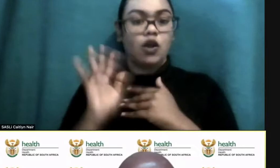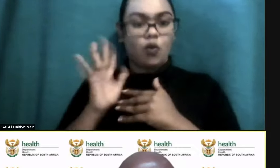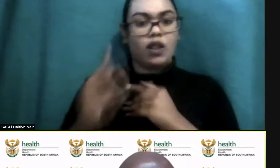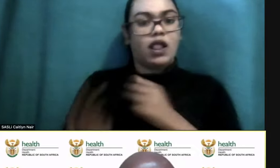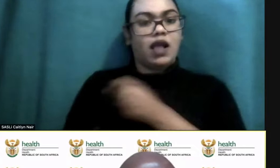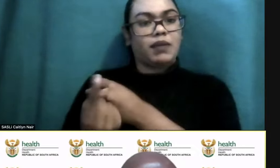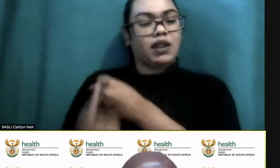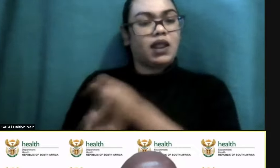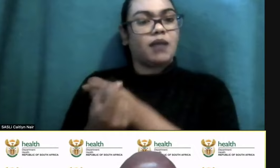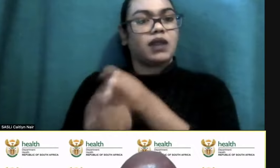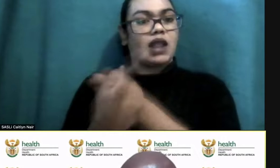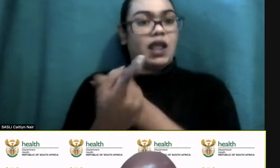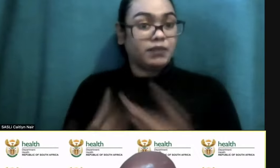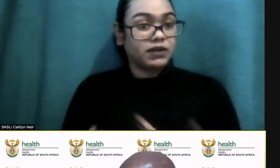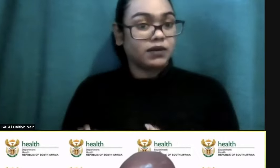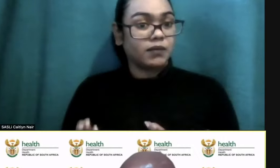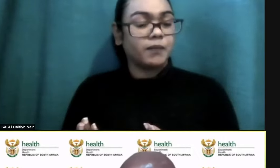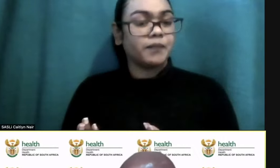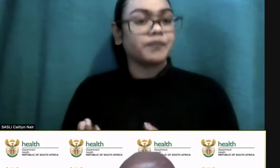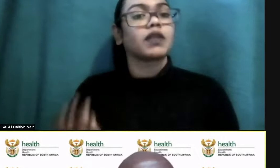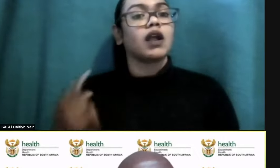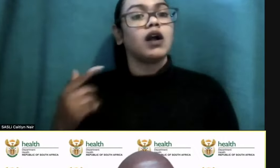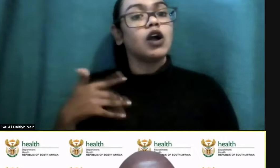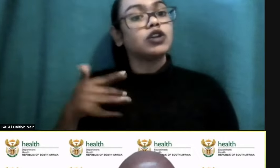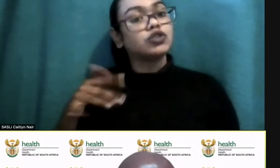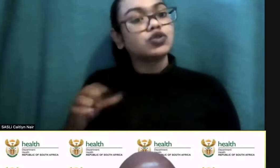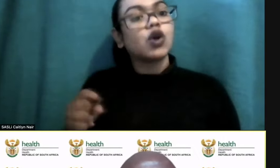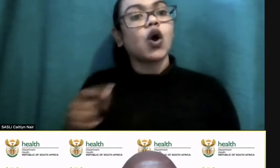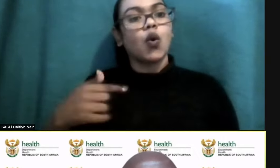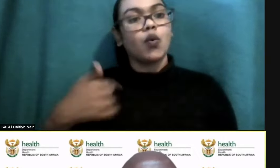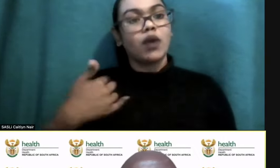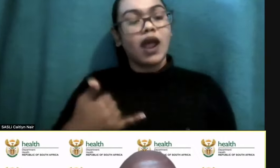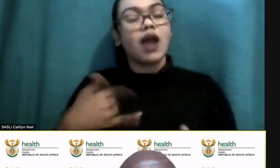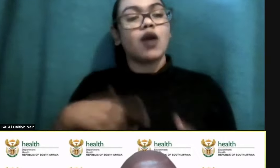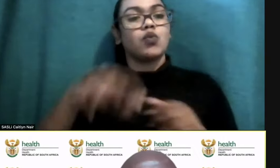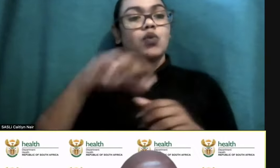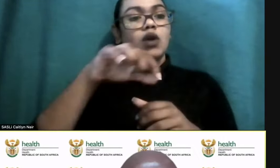of further activities, social